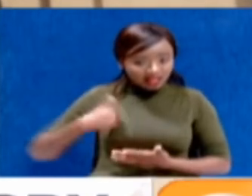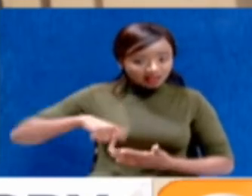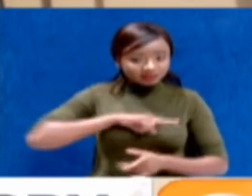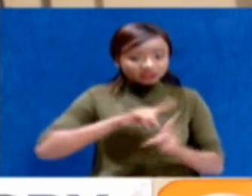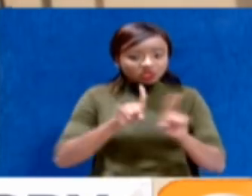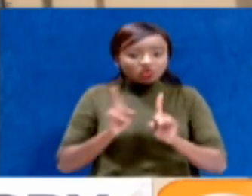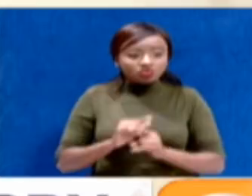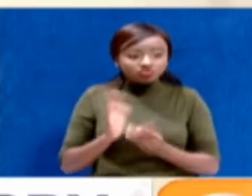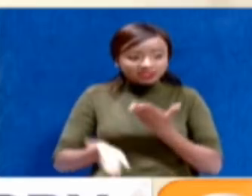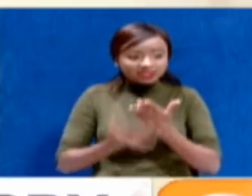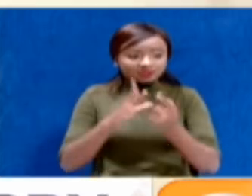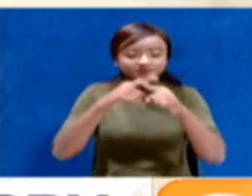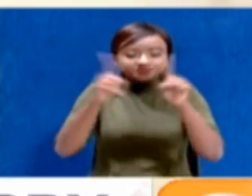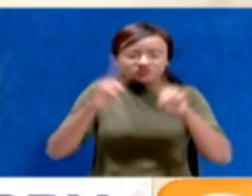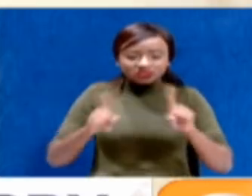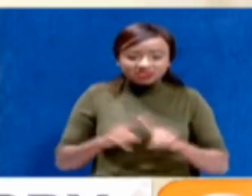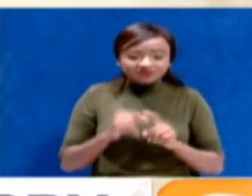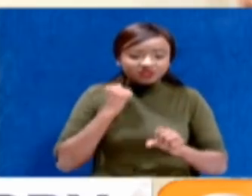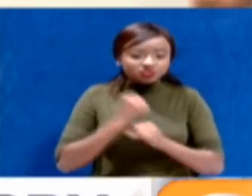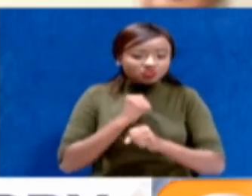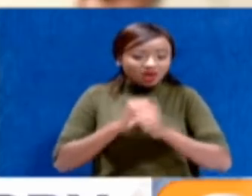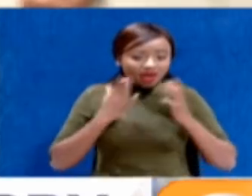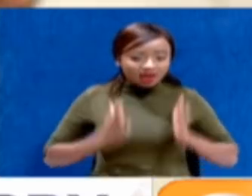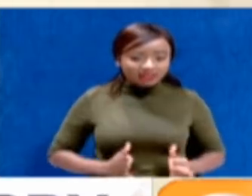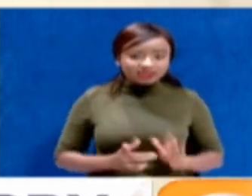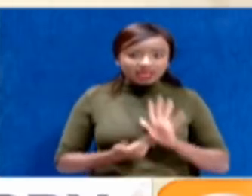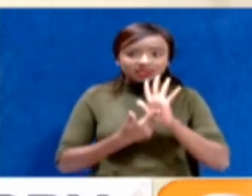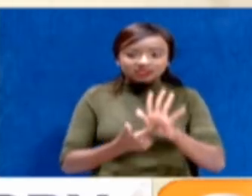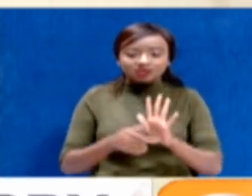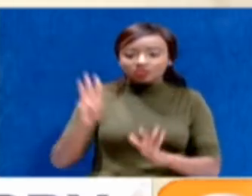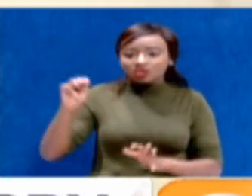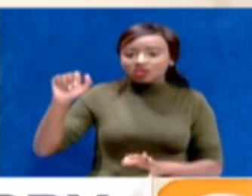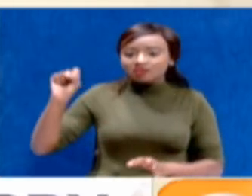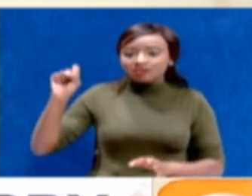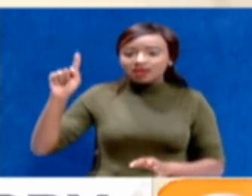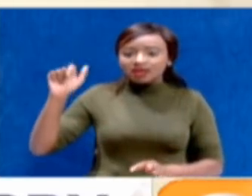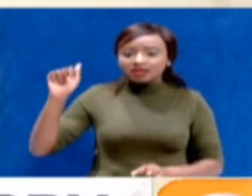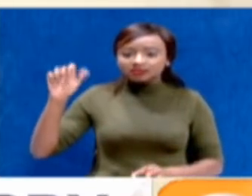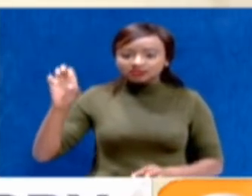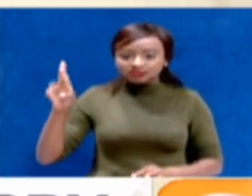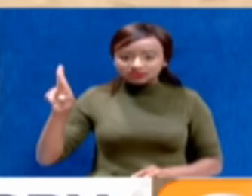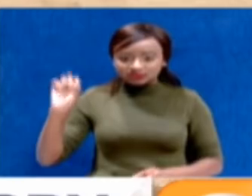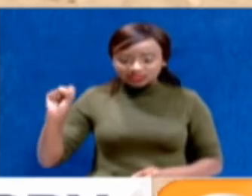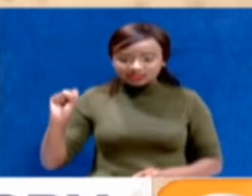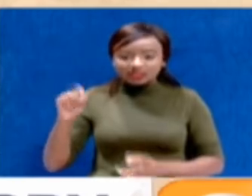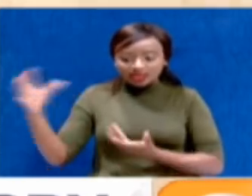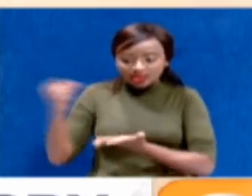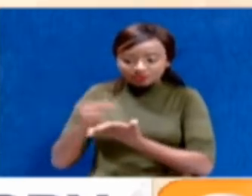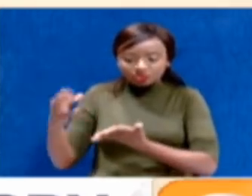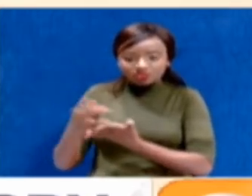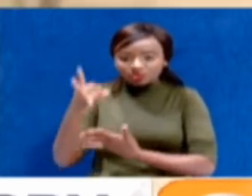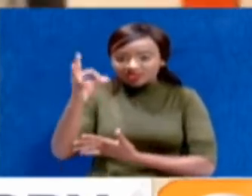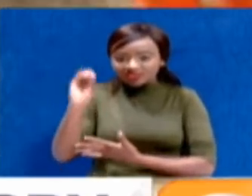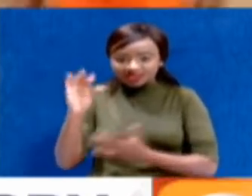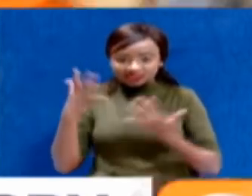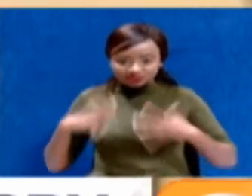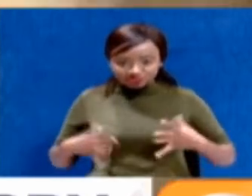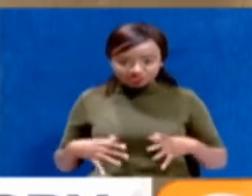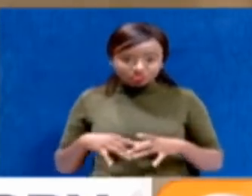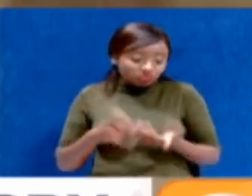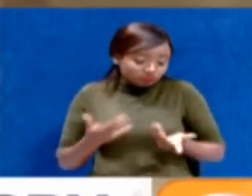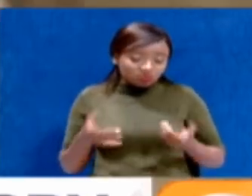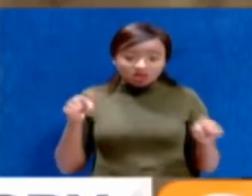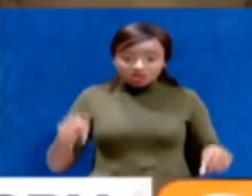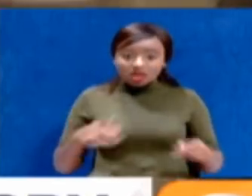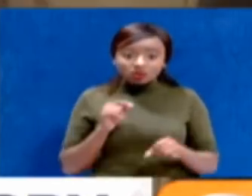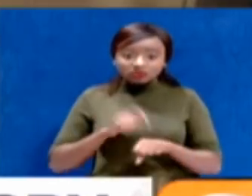suppliers who are working on this project. Example, like Masters, they've been able to employ at least 30 people during this COVID